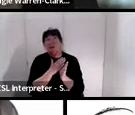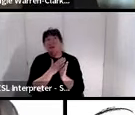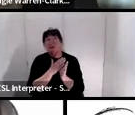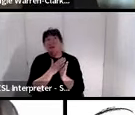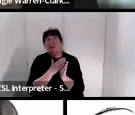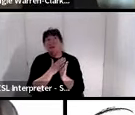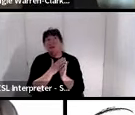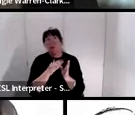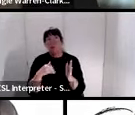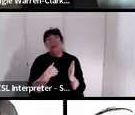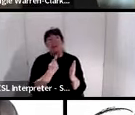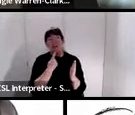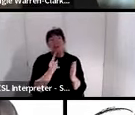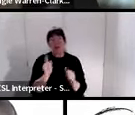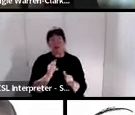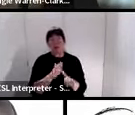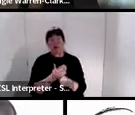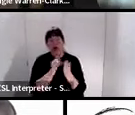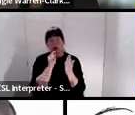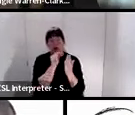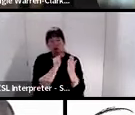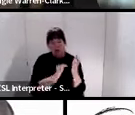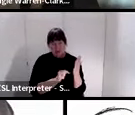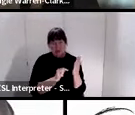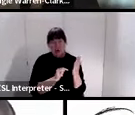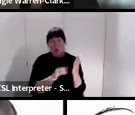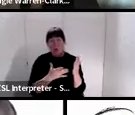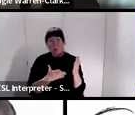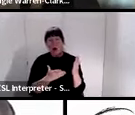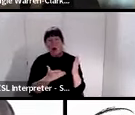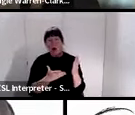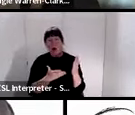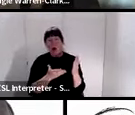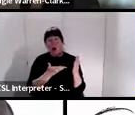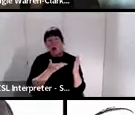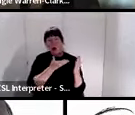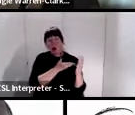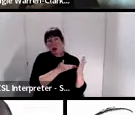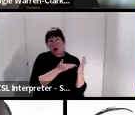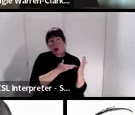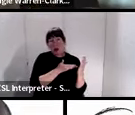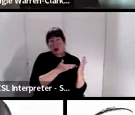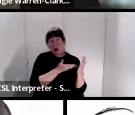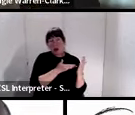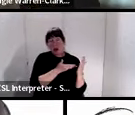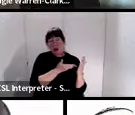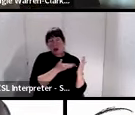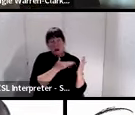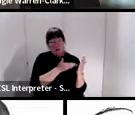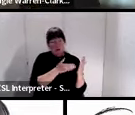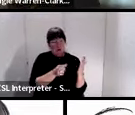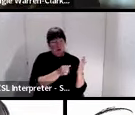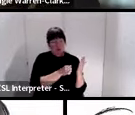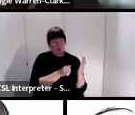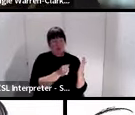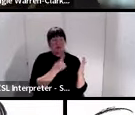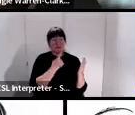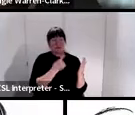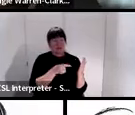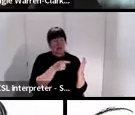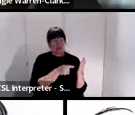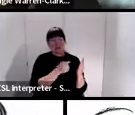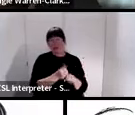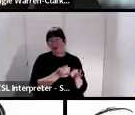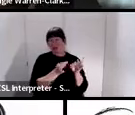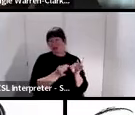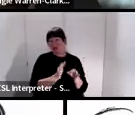which is basically what the bill does? But to your point, it's going to be years before that's actioned. So do you think